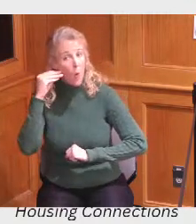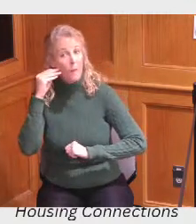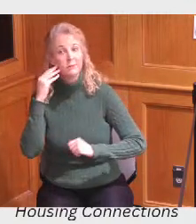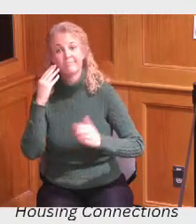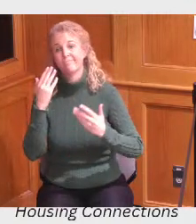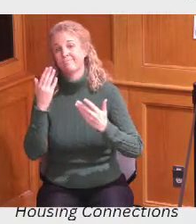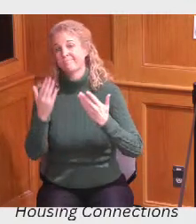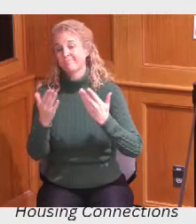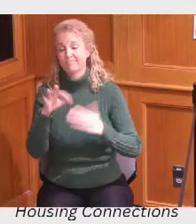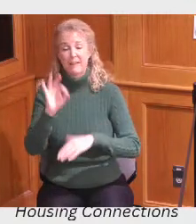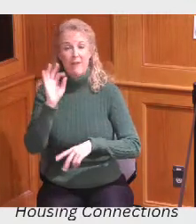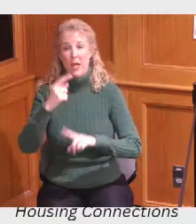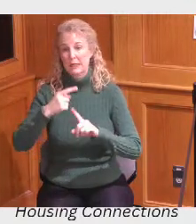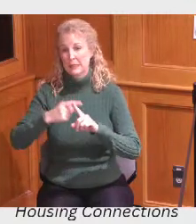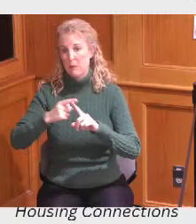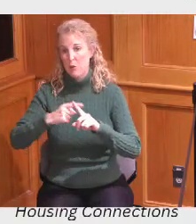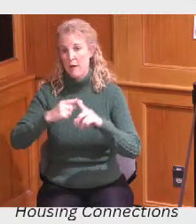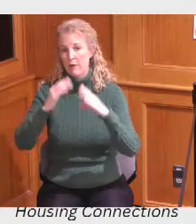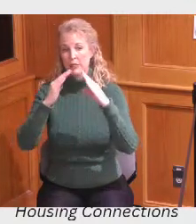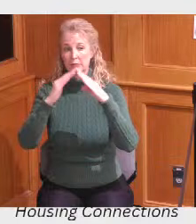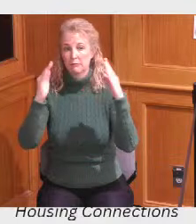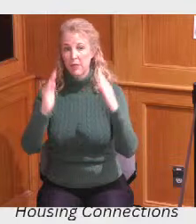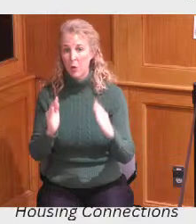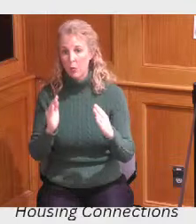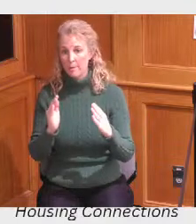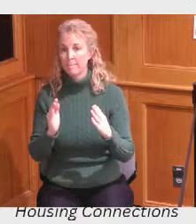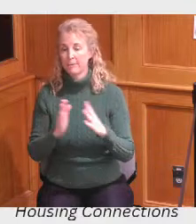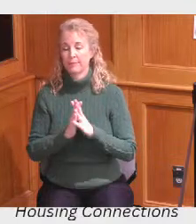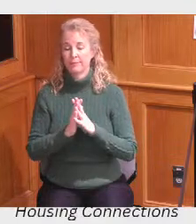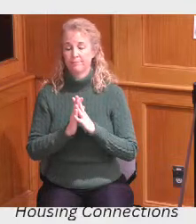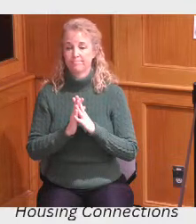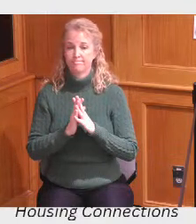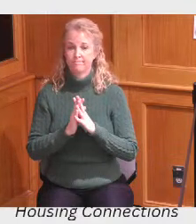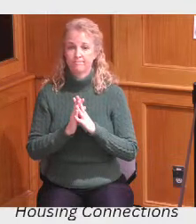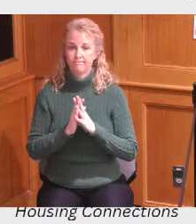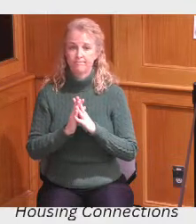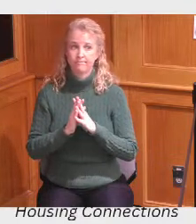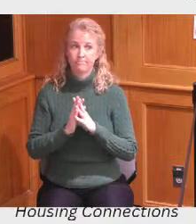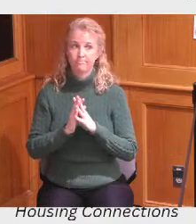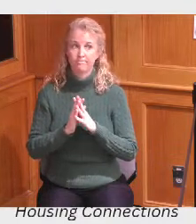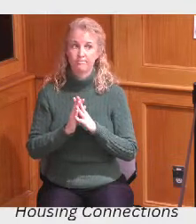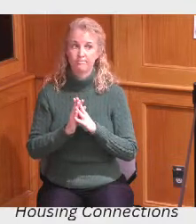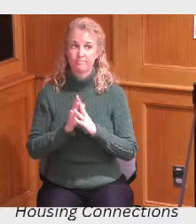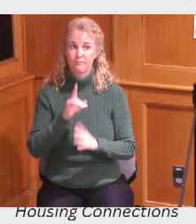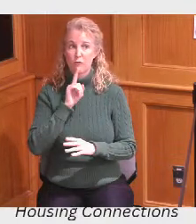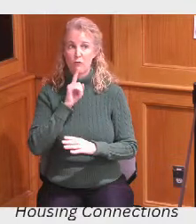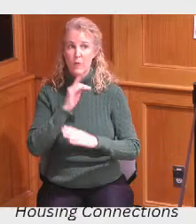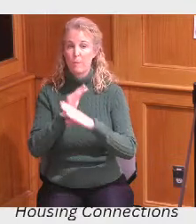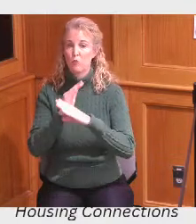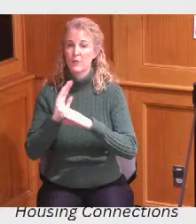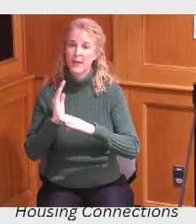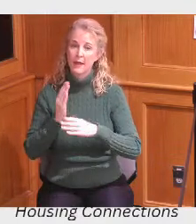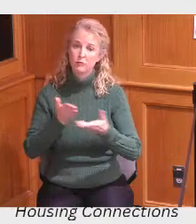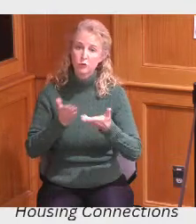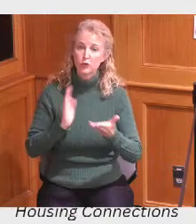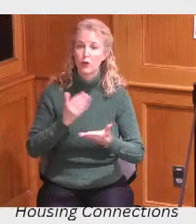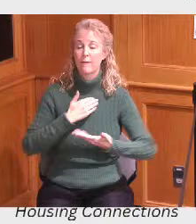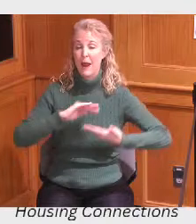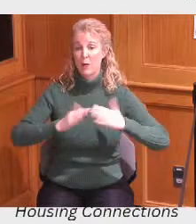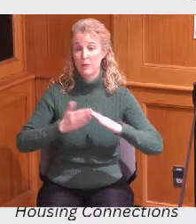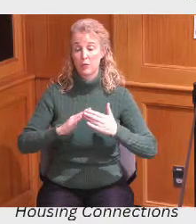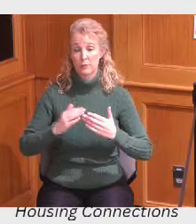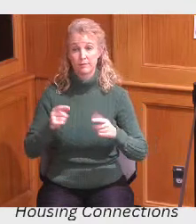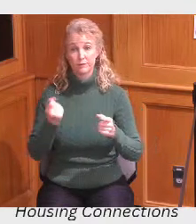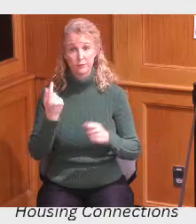experiencing homelessness, help them get into housing, and serve our community in that way. There's a jobs